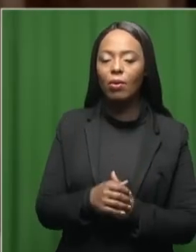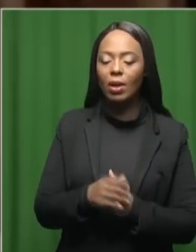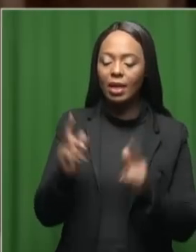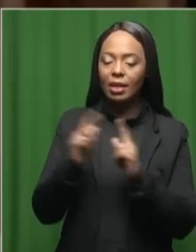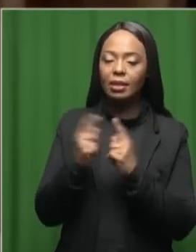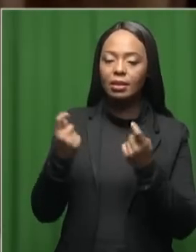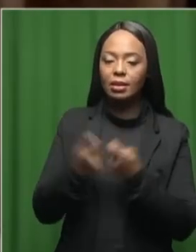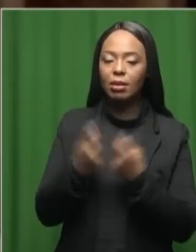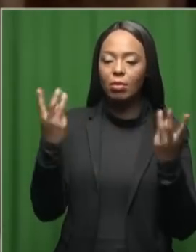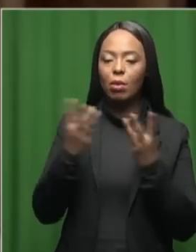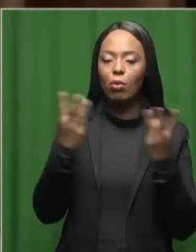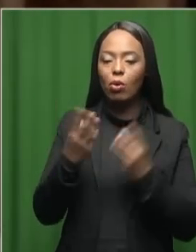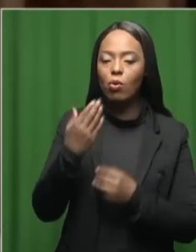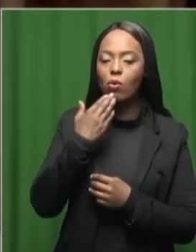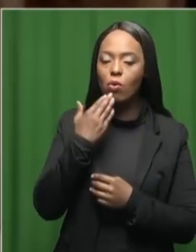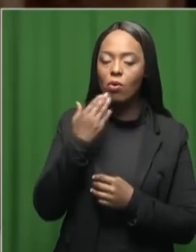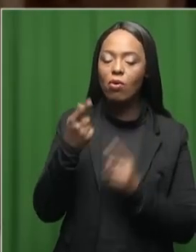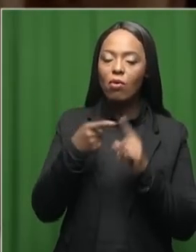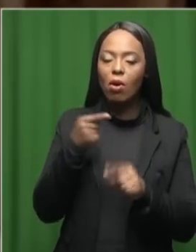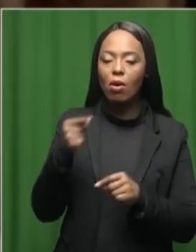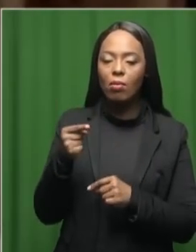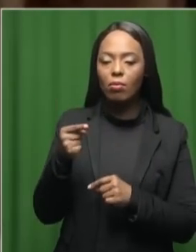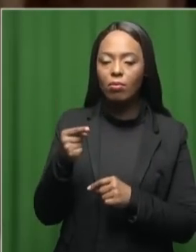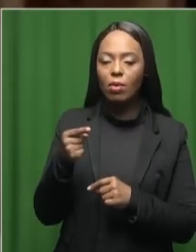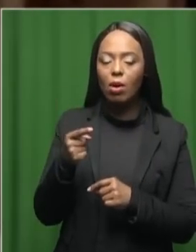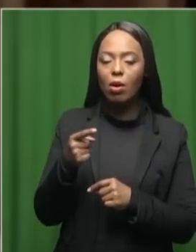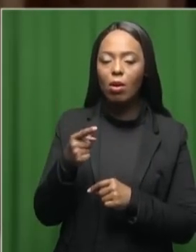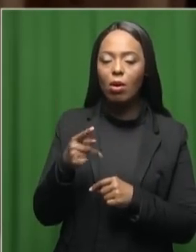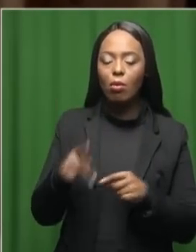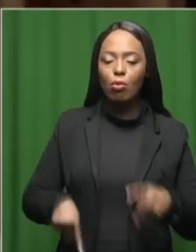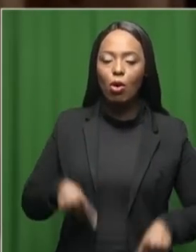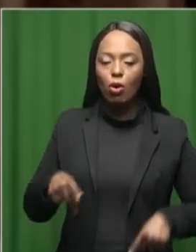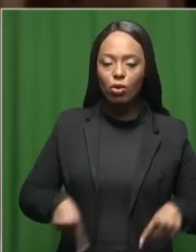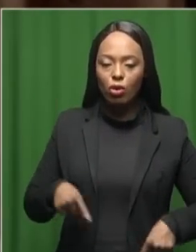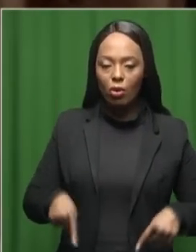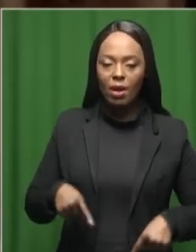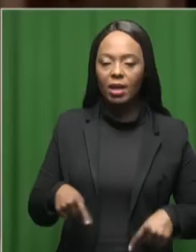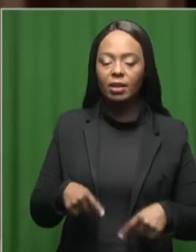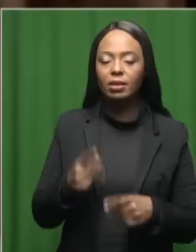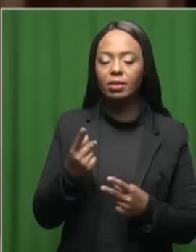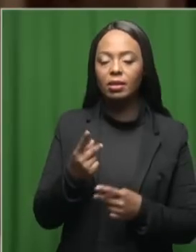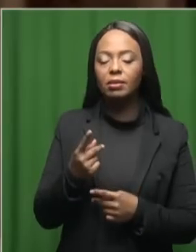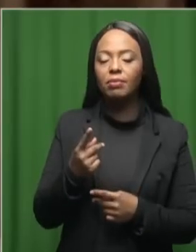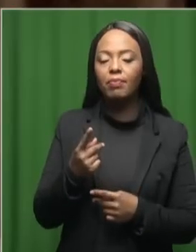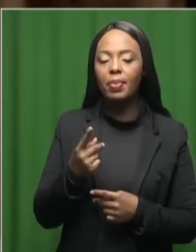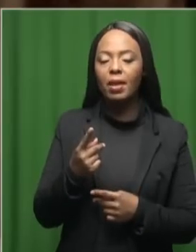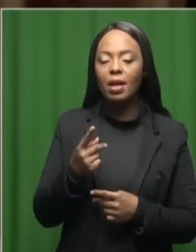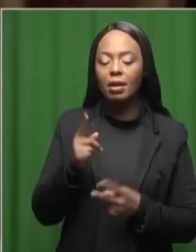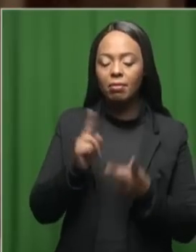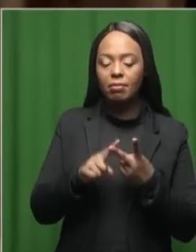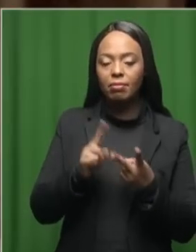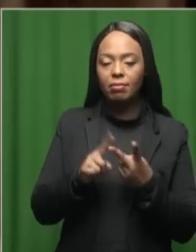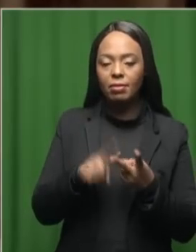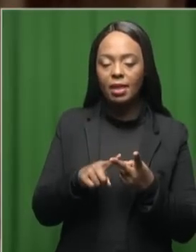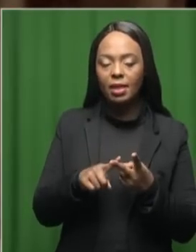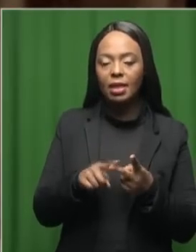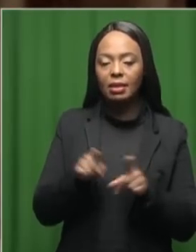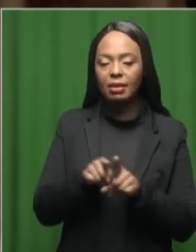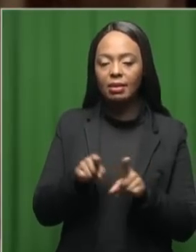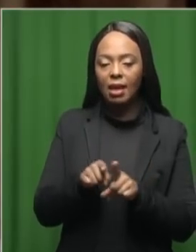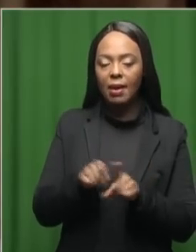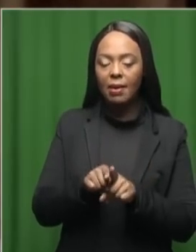include people who come from procurement, who have experience in procurement, but also who have